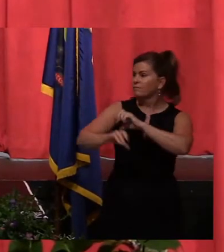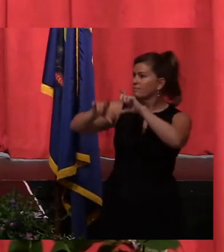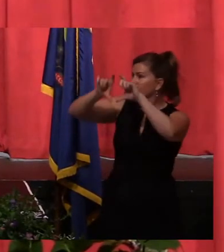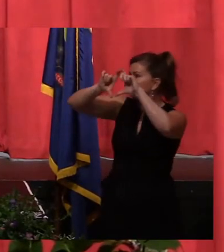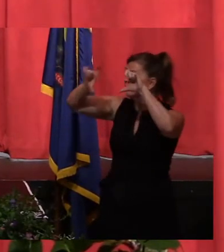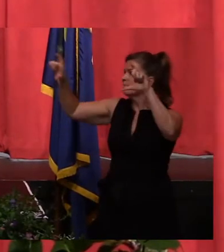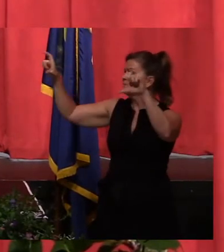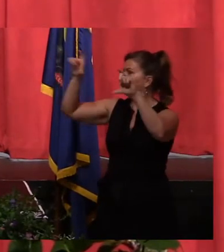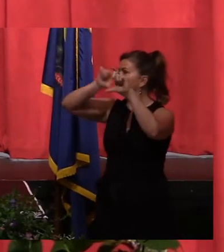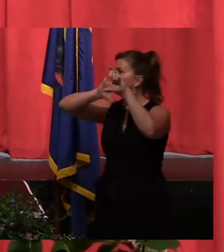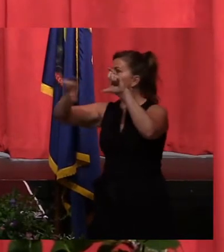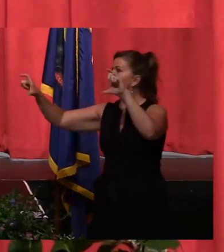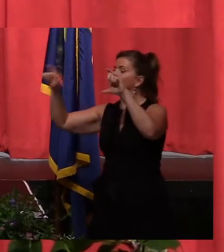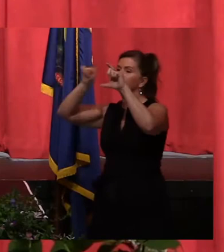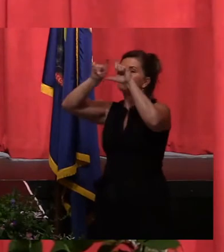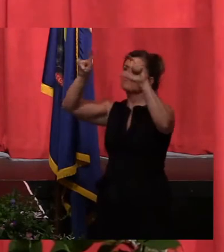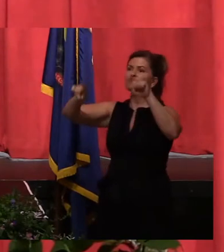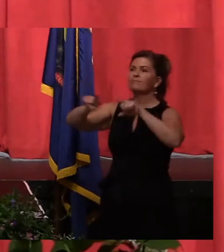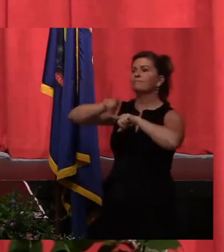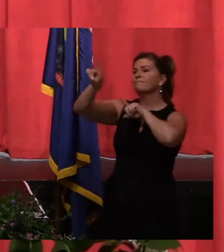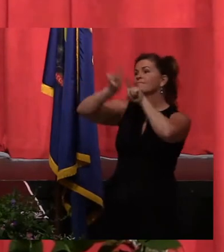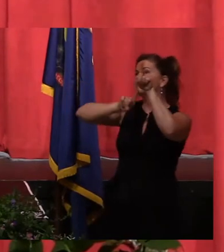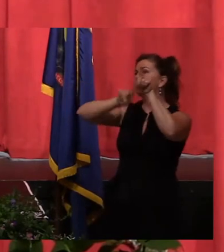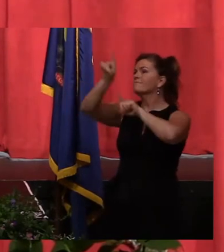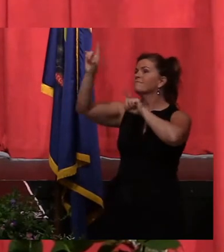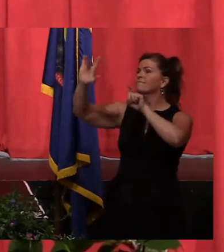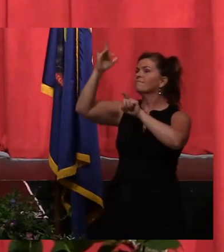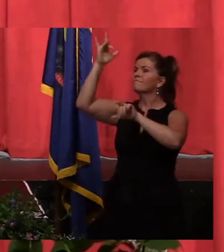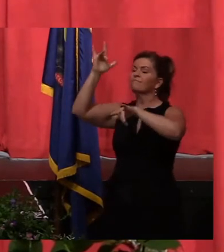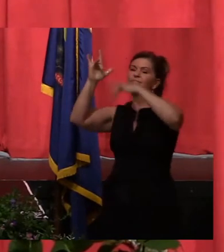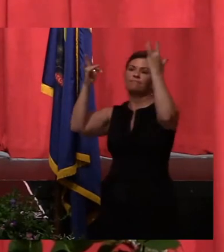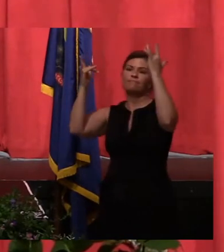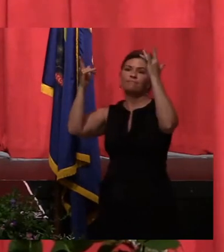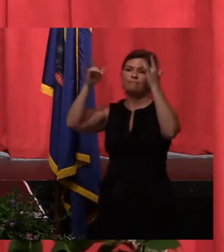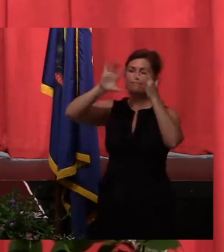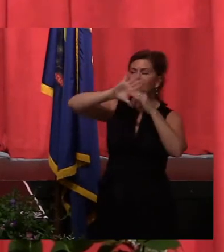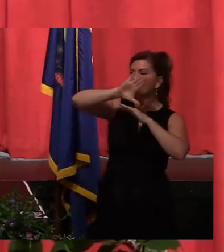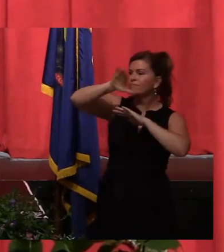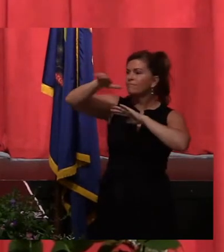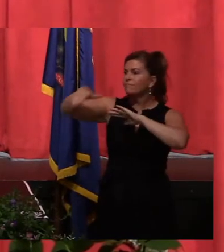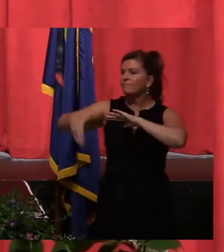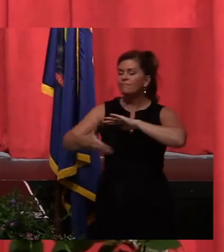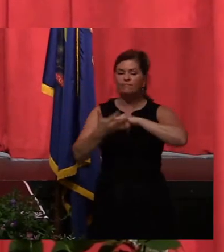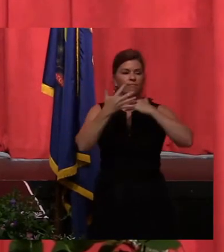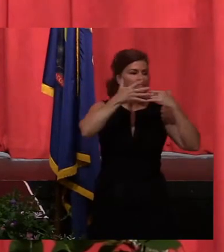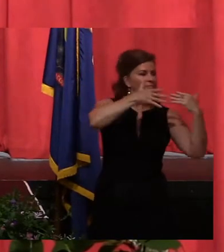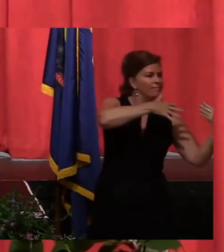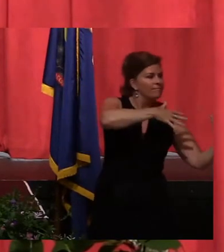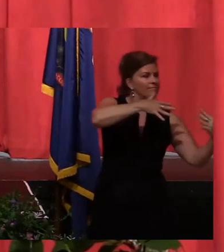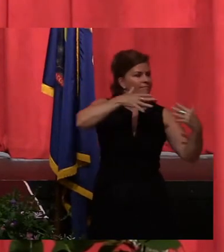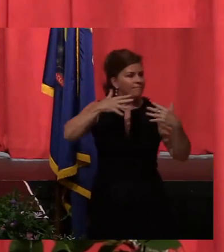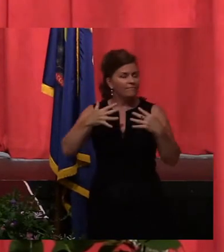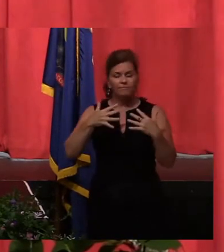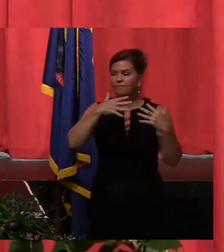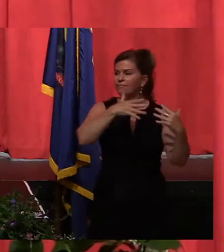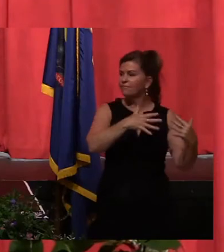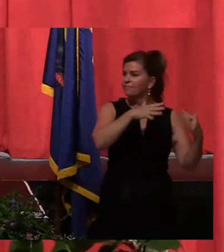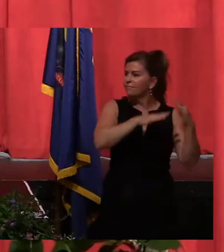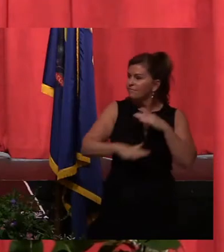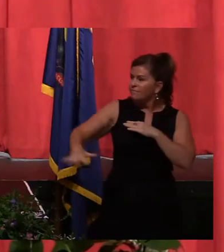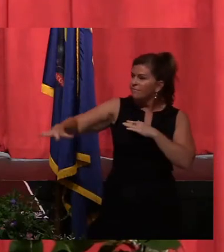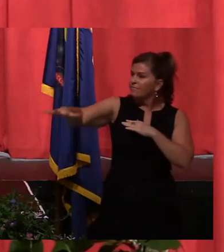broad stripes and bright stars through the perilous fight o'er